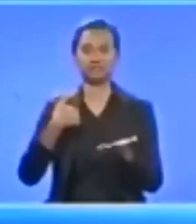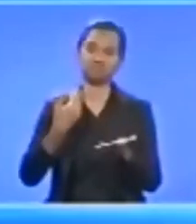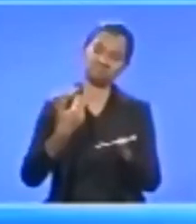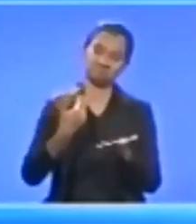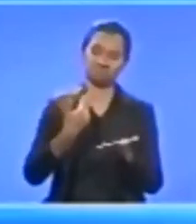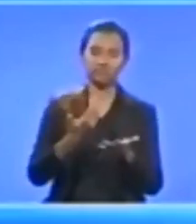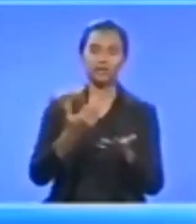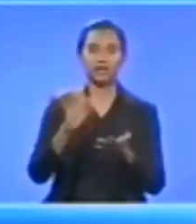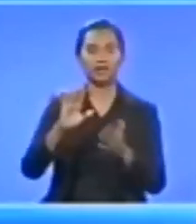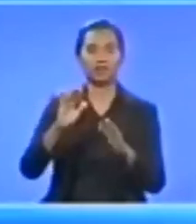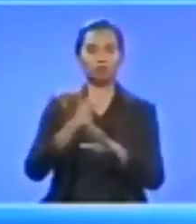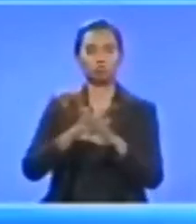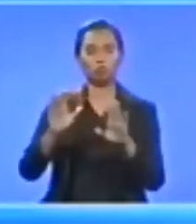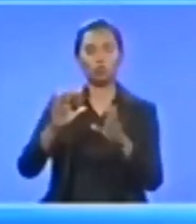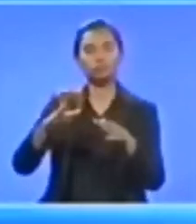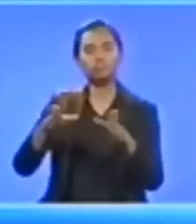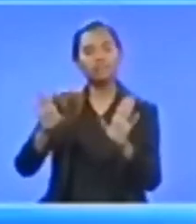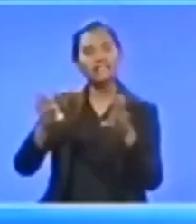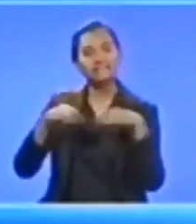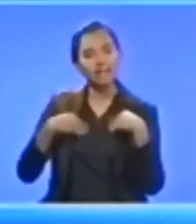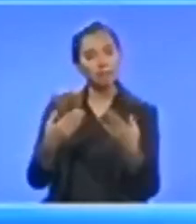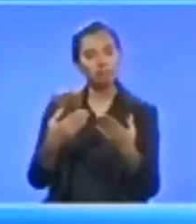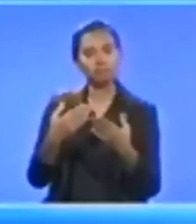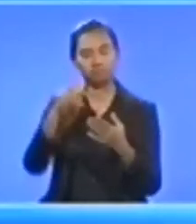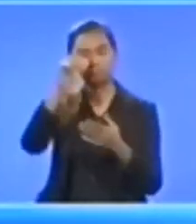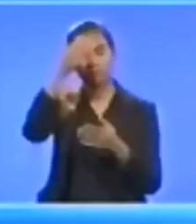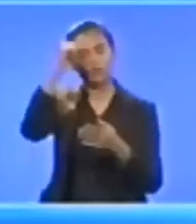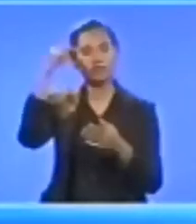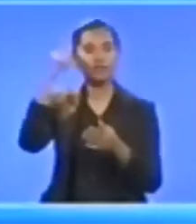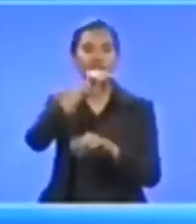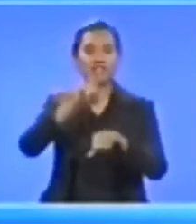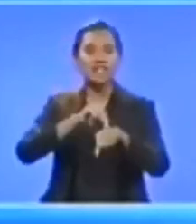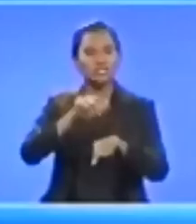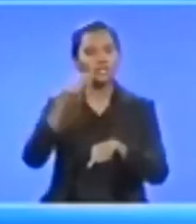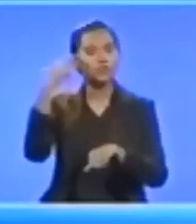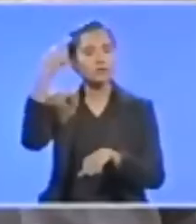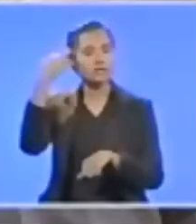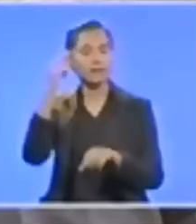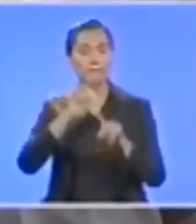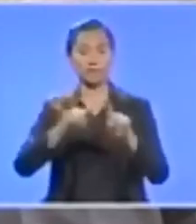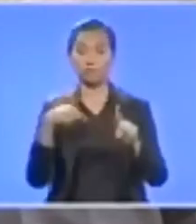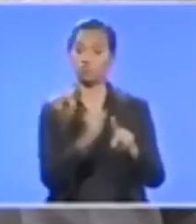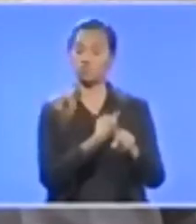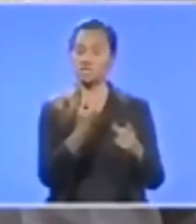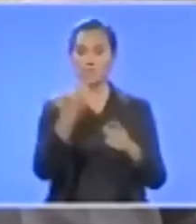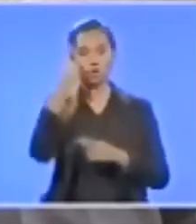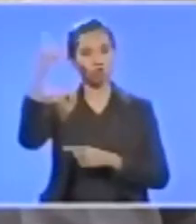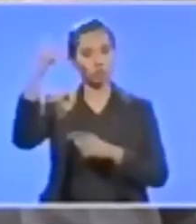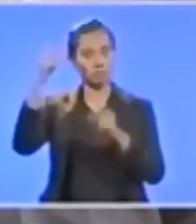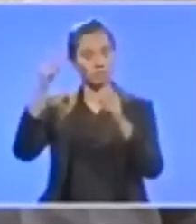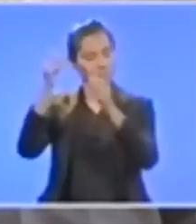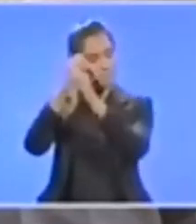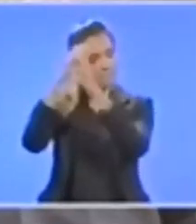reasons, we dreamt big. We gave people hope. We built a remarkable